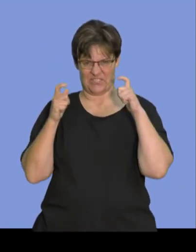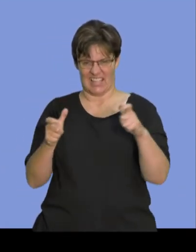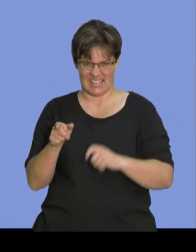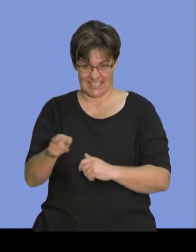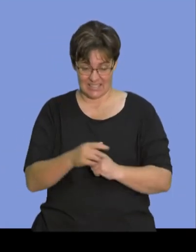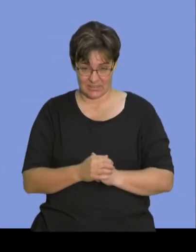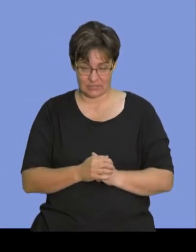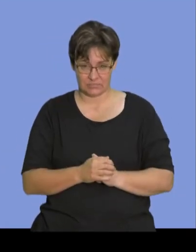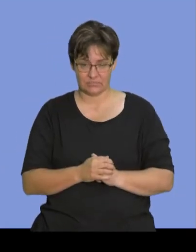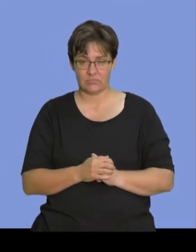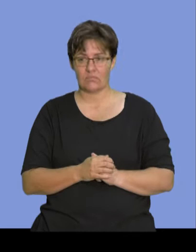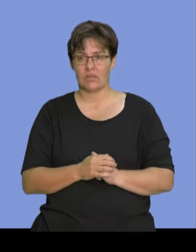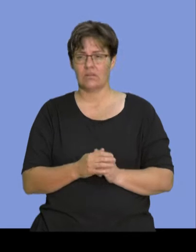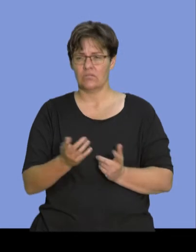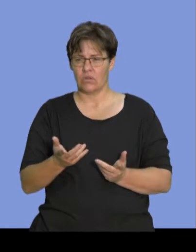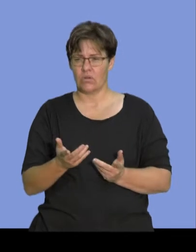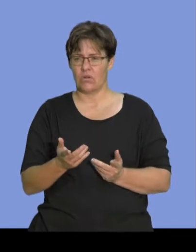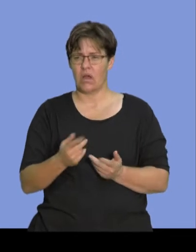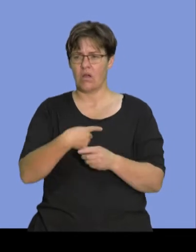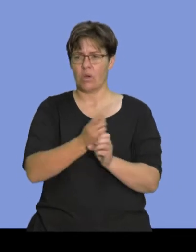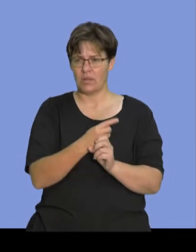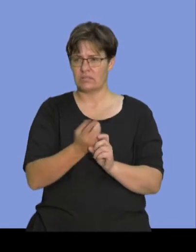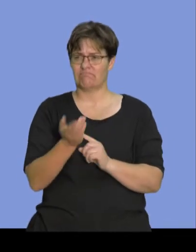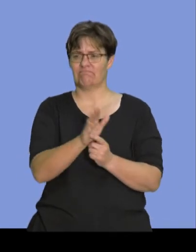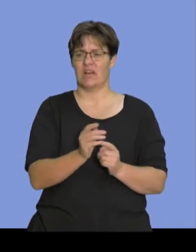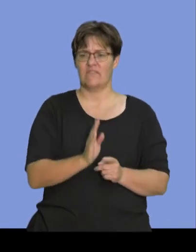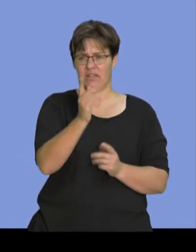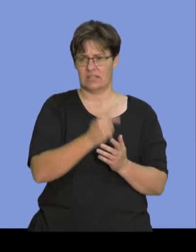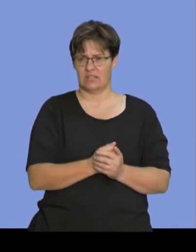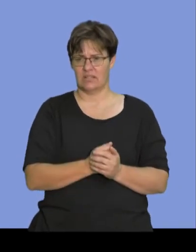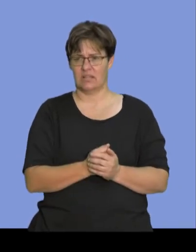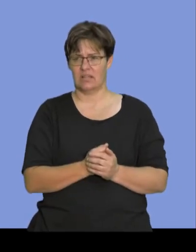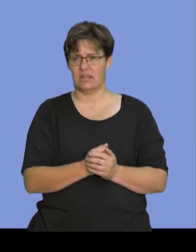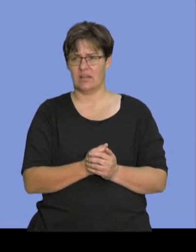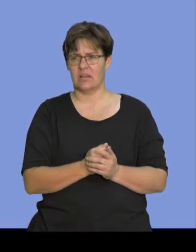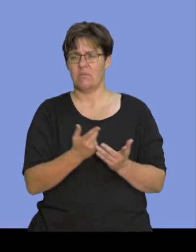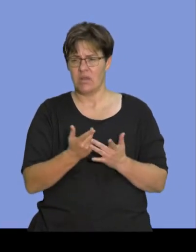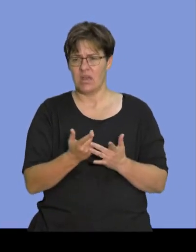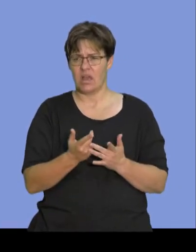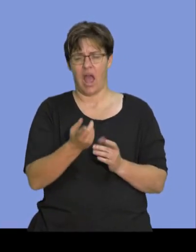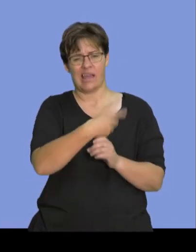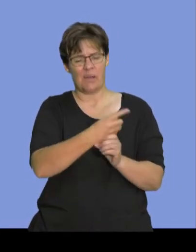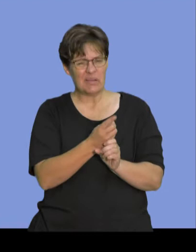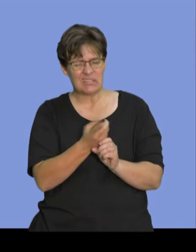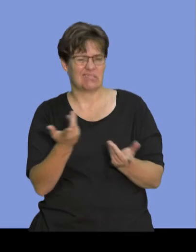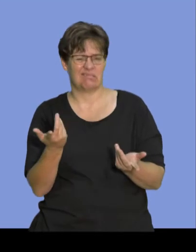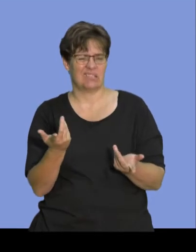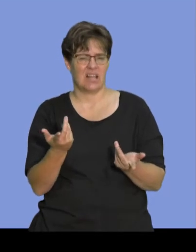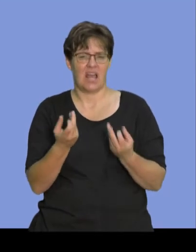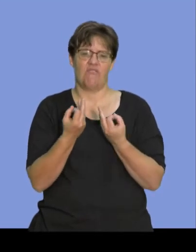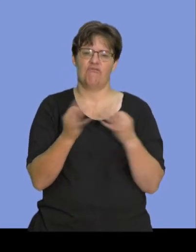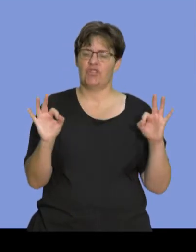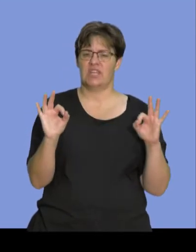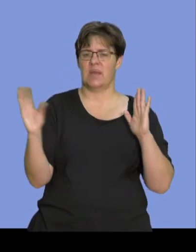some of the observation on the Earth's magnetic field that are very important, okay? So a compass which is in essence